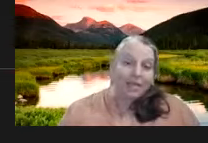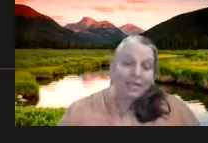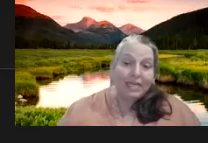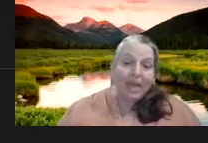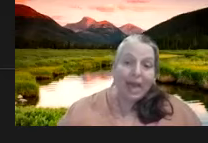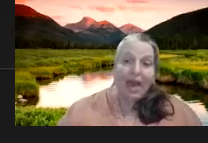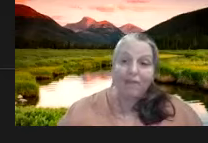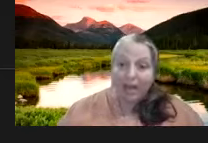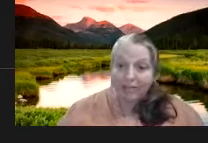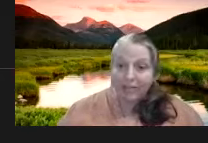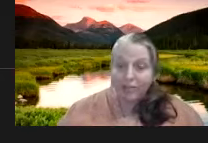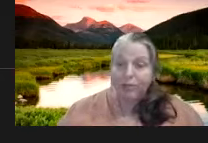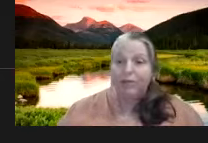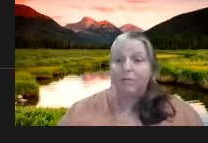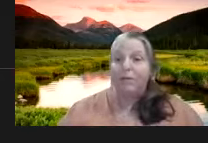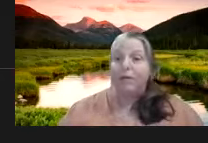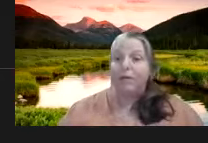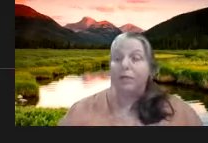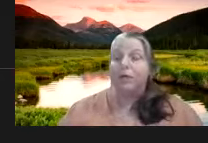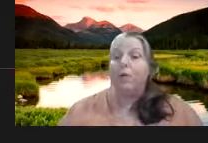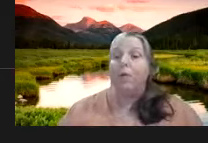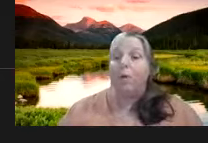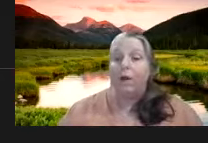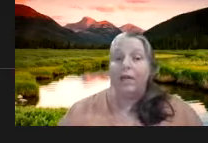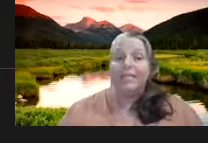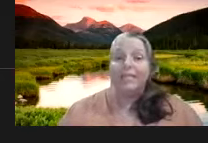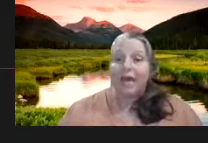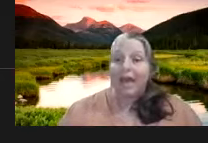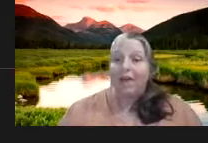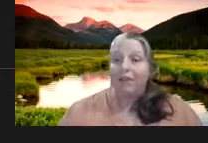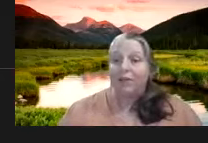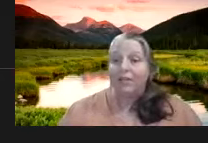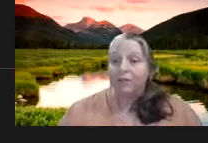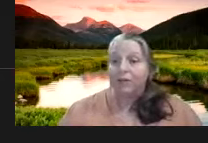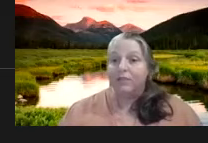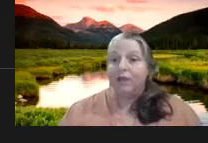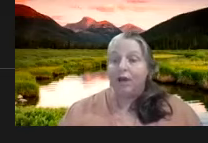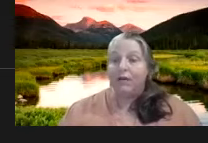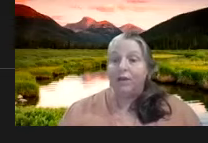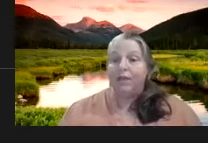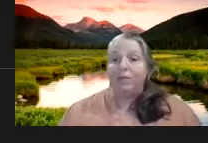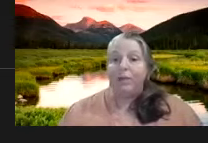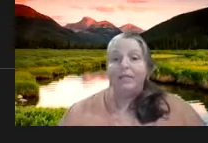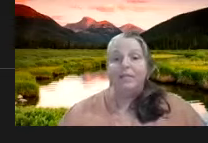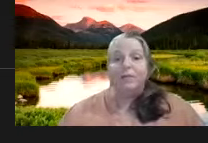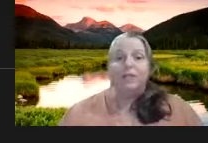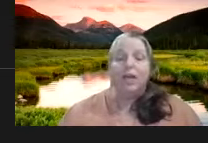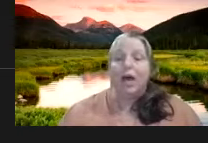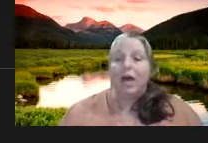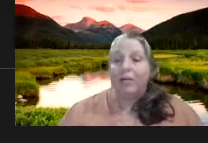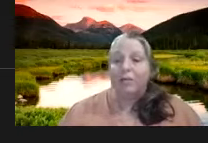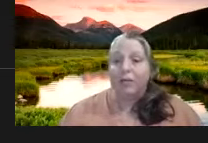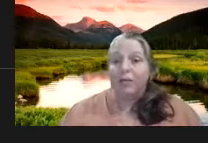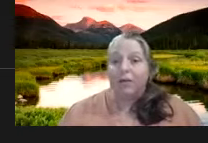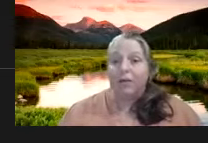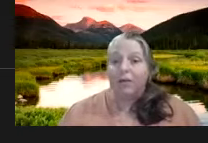maybe they didn't have access to either maybe a computer or did not have internet service on a regular basis, which